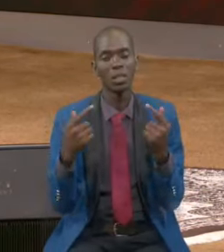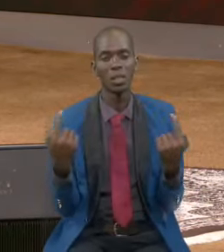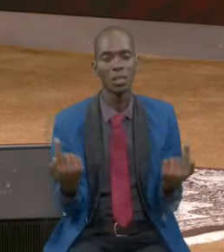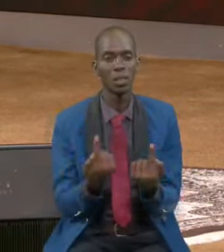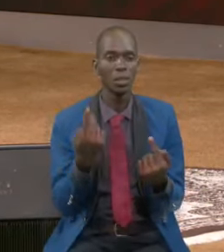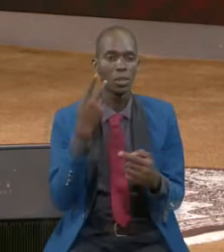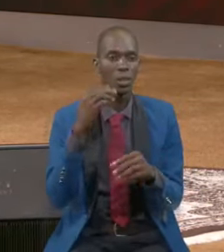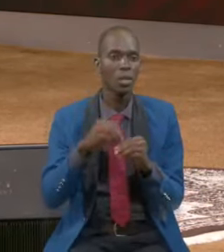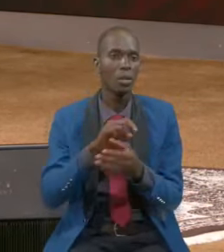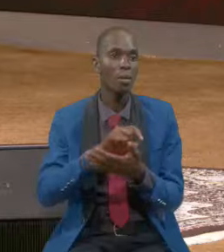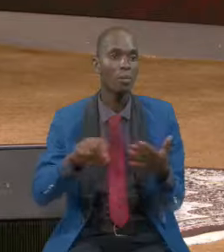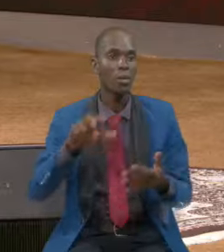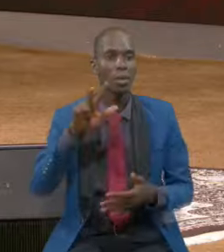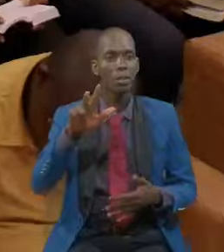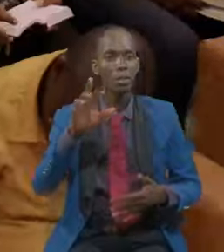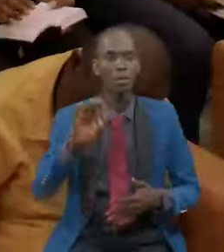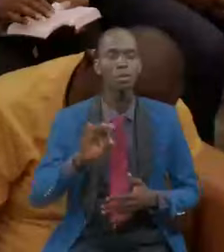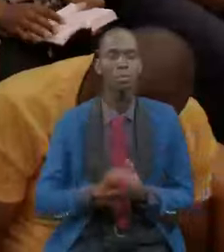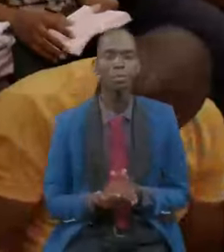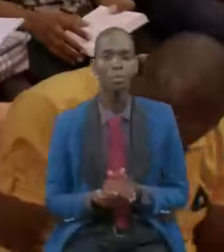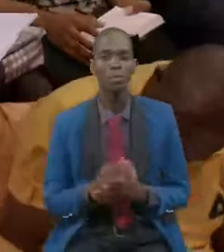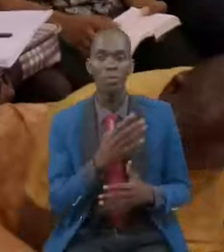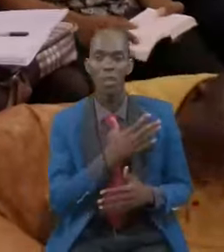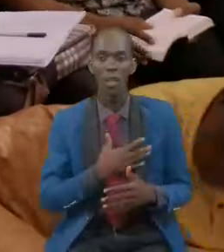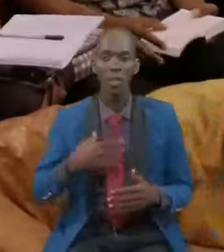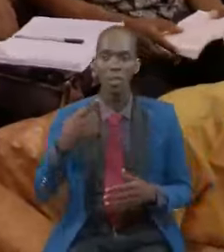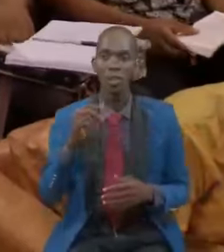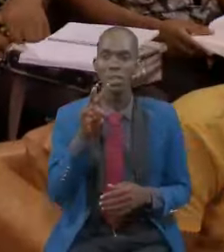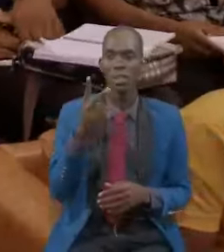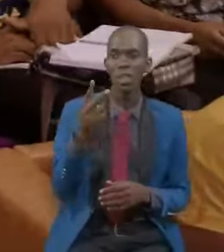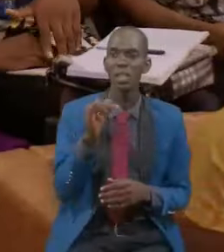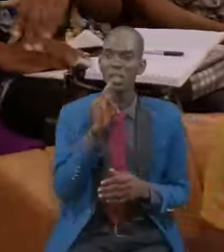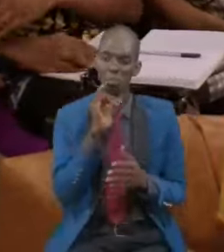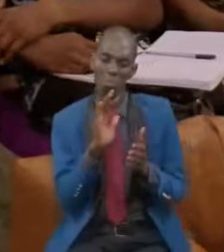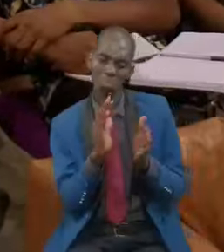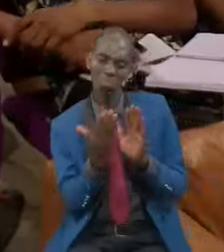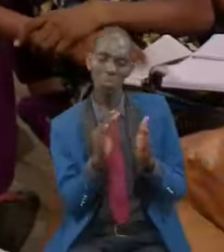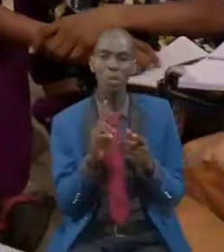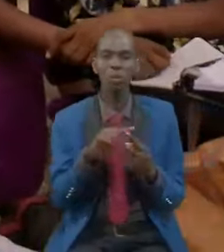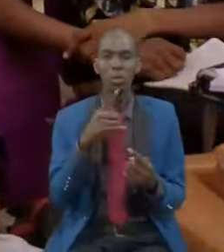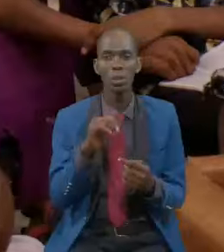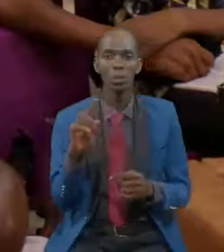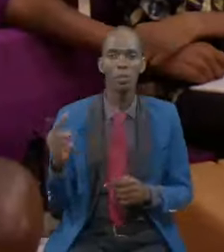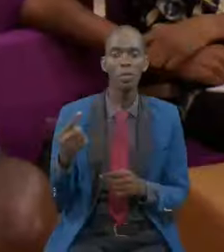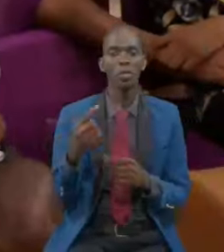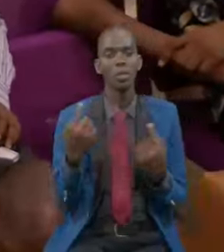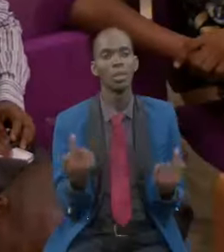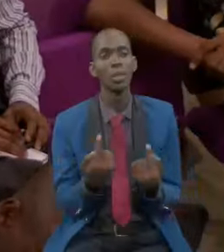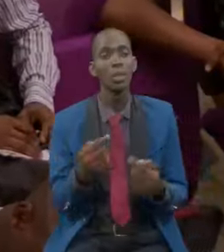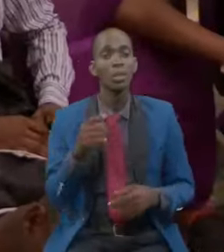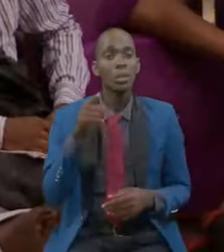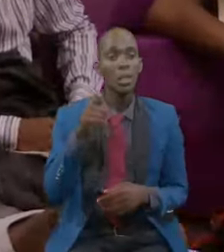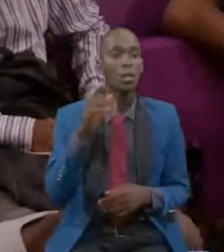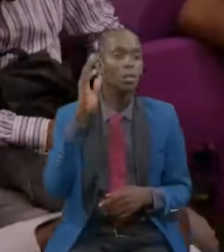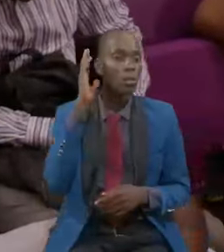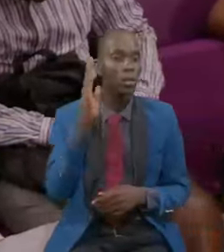39. In verse 39, and the second is like unto it, thou shalt